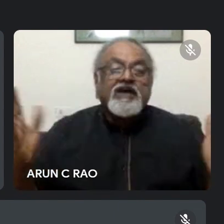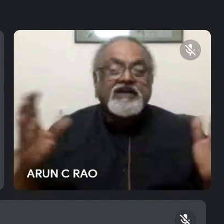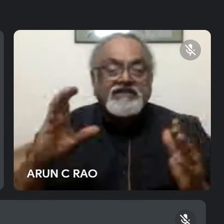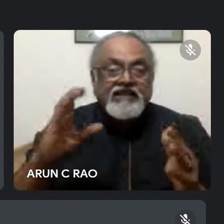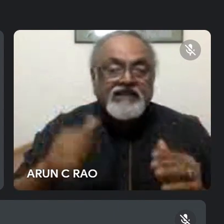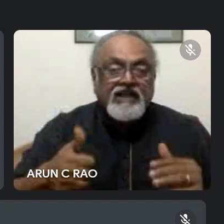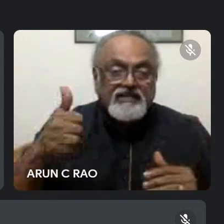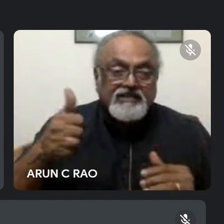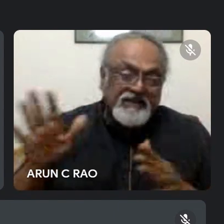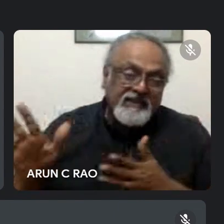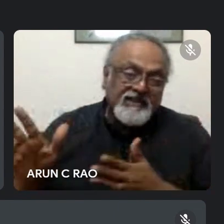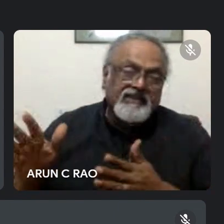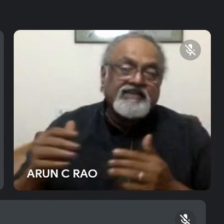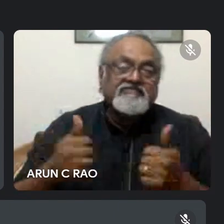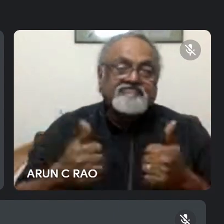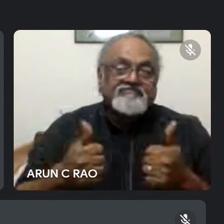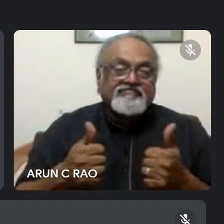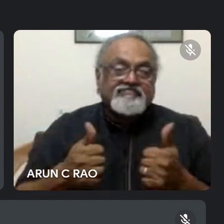Thank you.